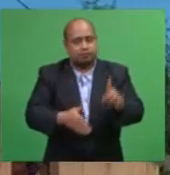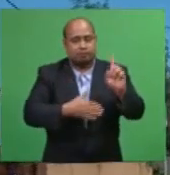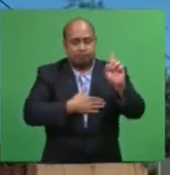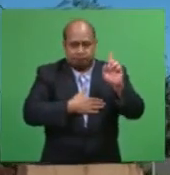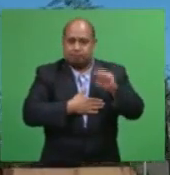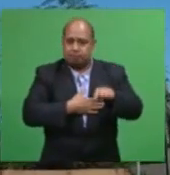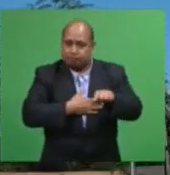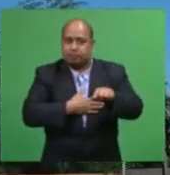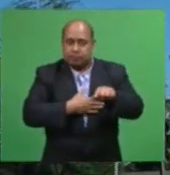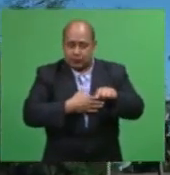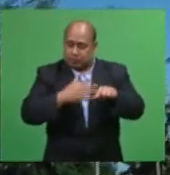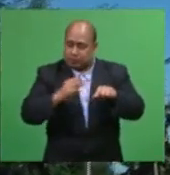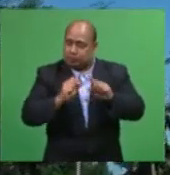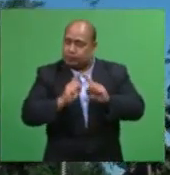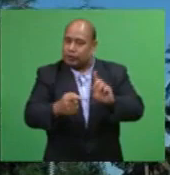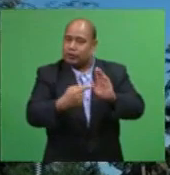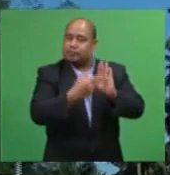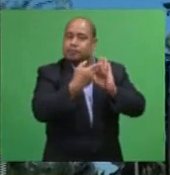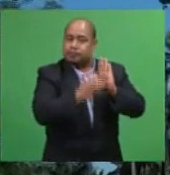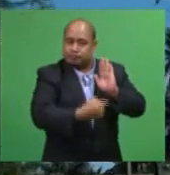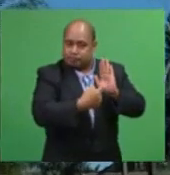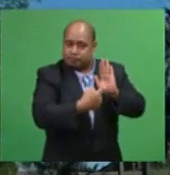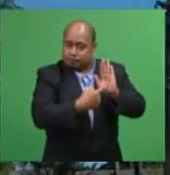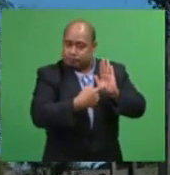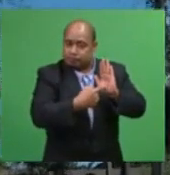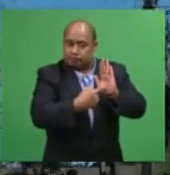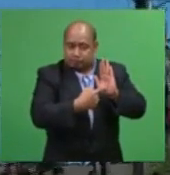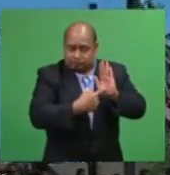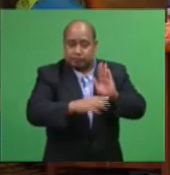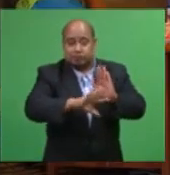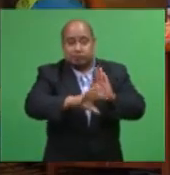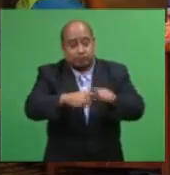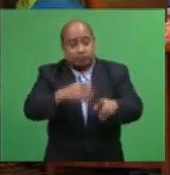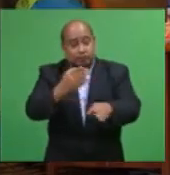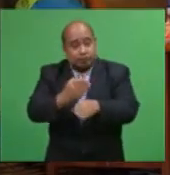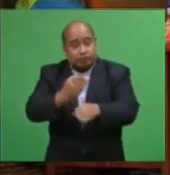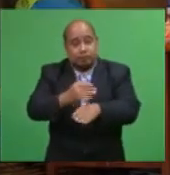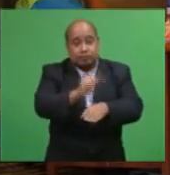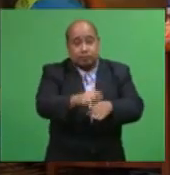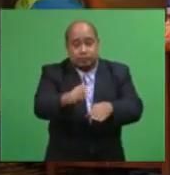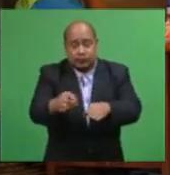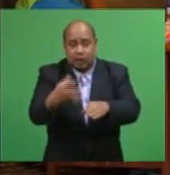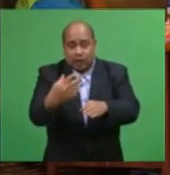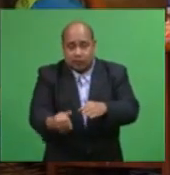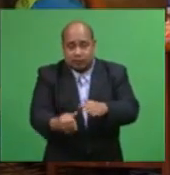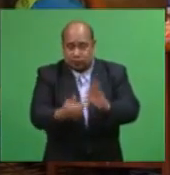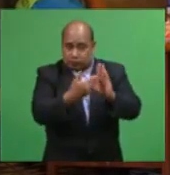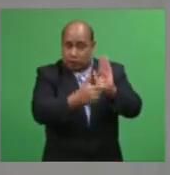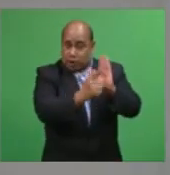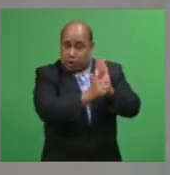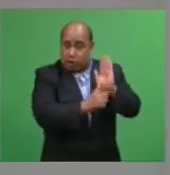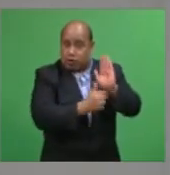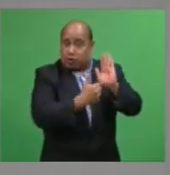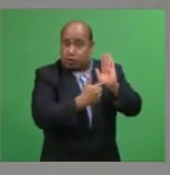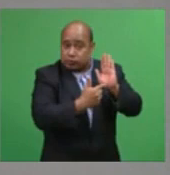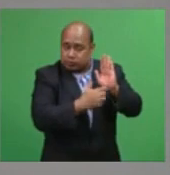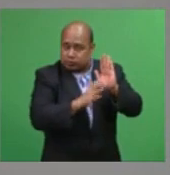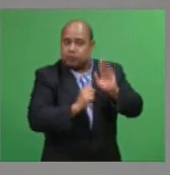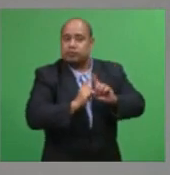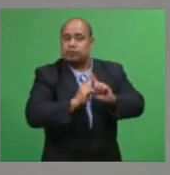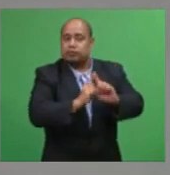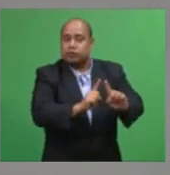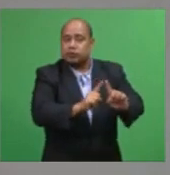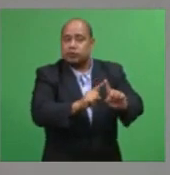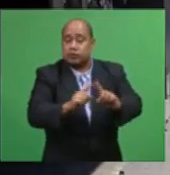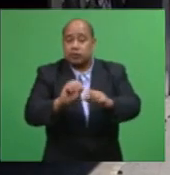to comply with all the provisions of the Employment Relations Act. The COVID-19 pandemic in no